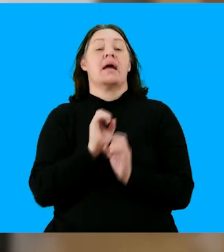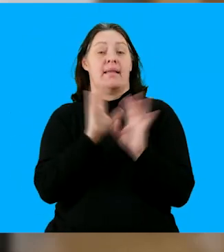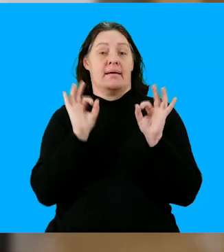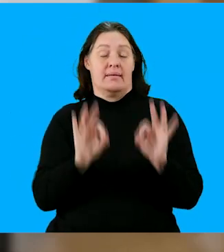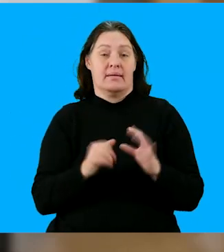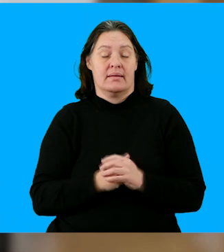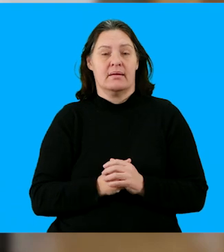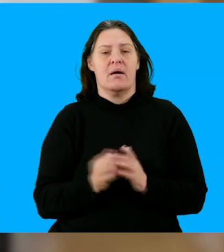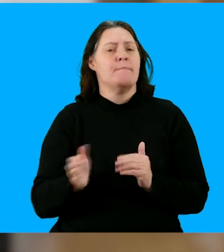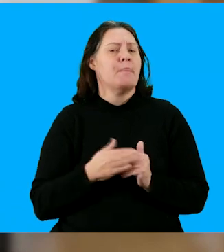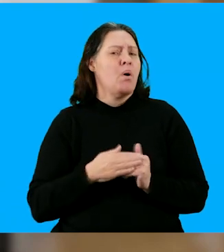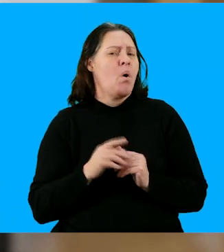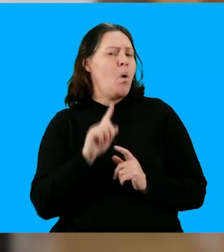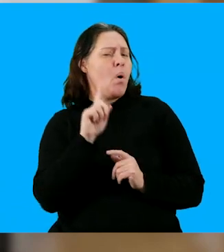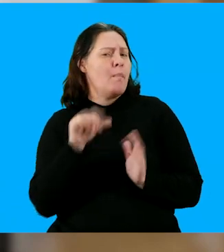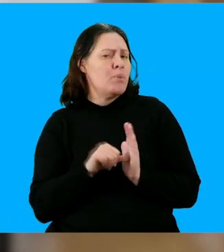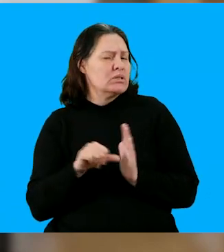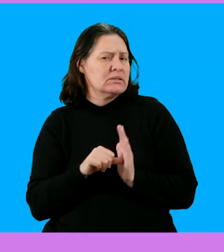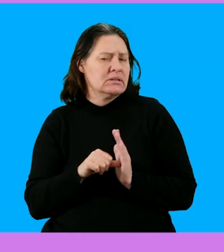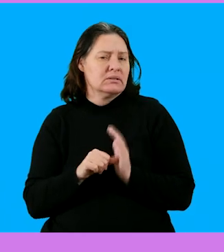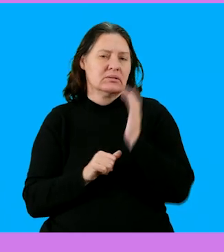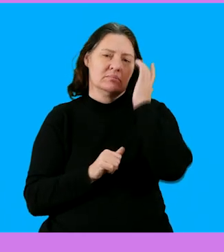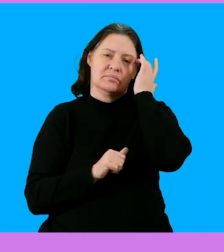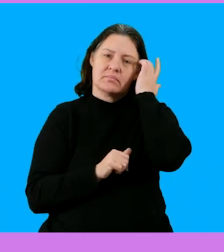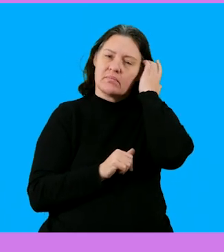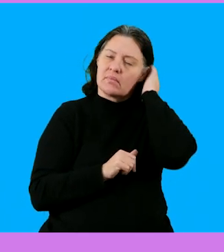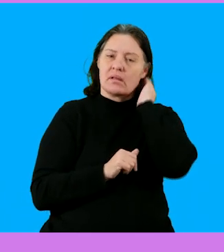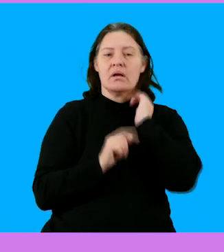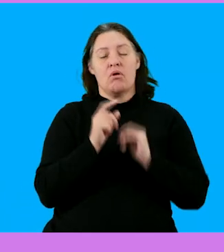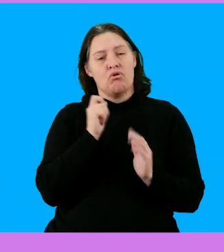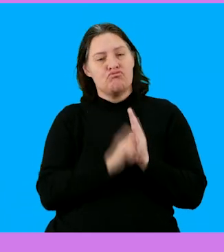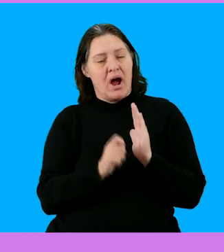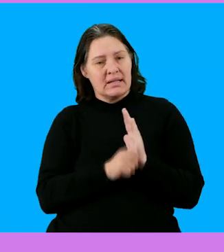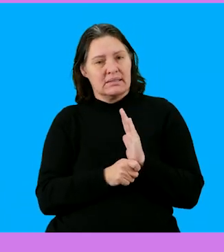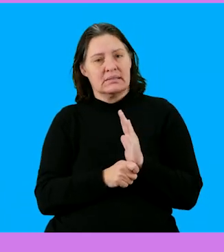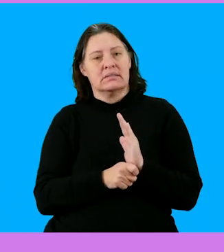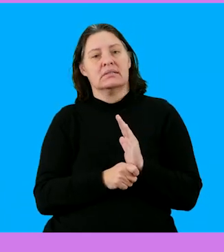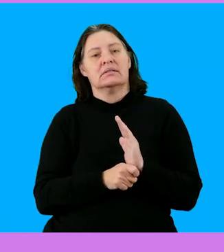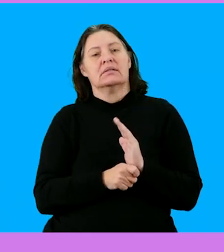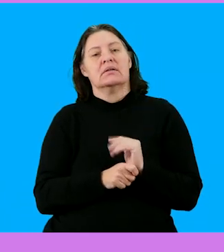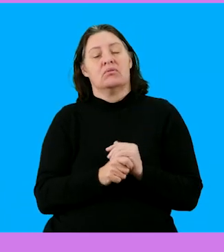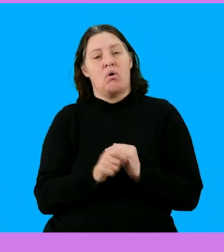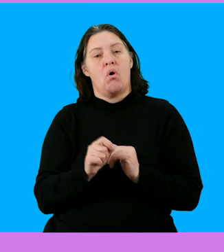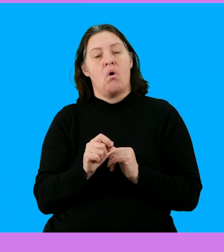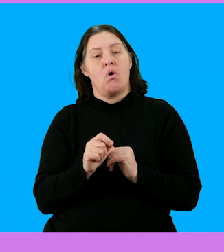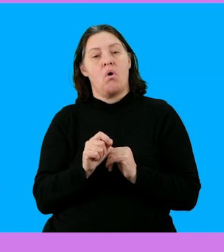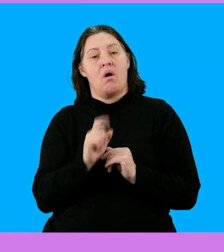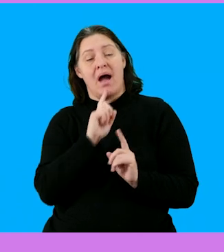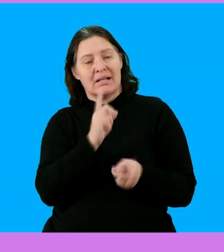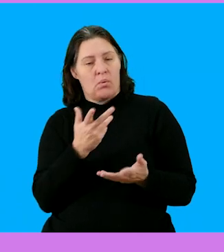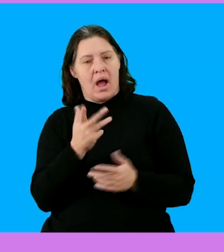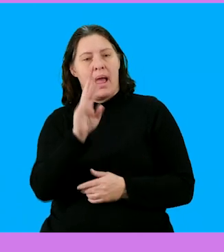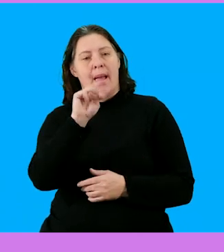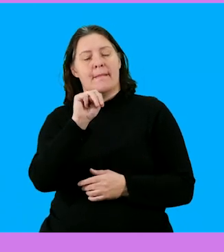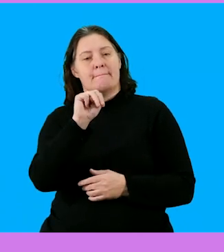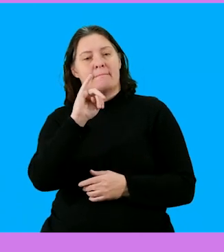Okay. What else is important with this question? It says, write your answer in miles. Can you see? This is why we